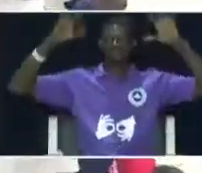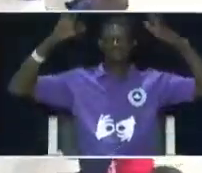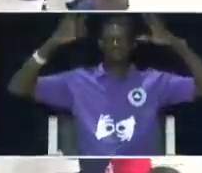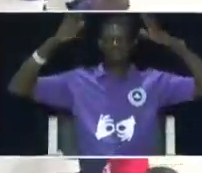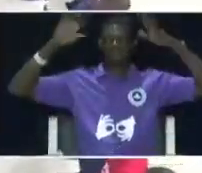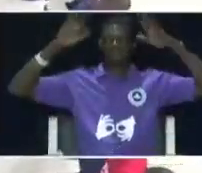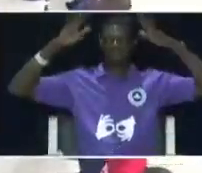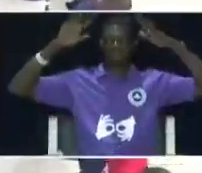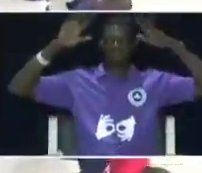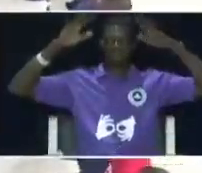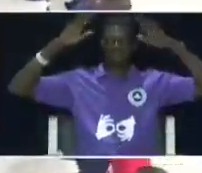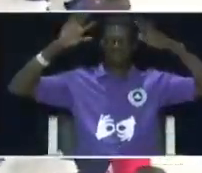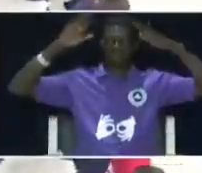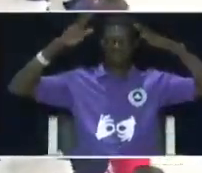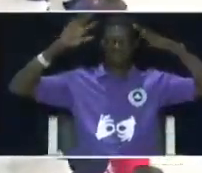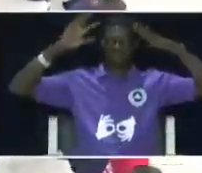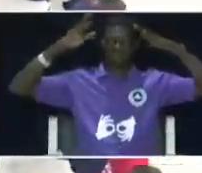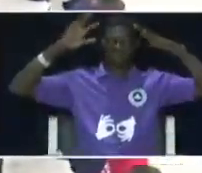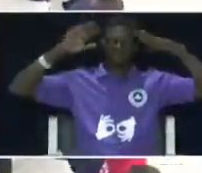Amen.